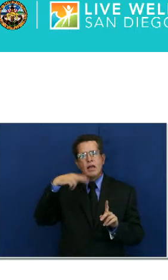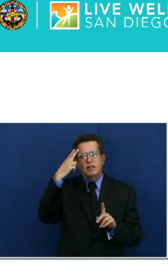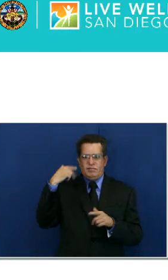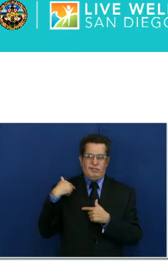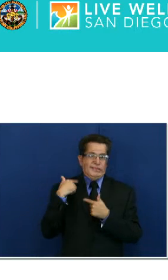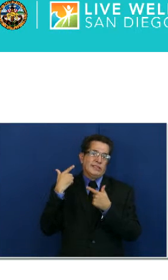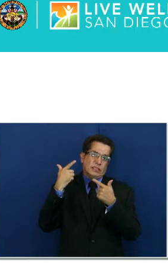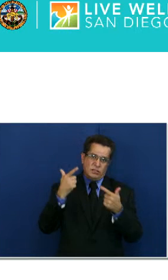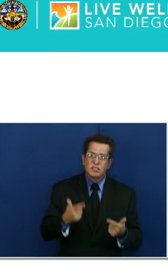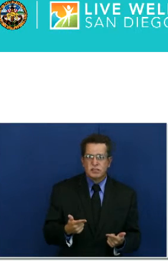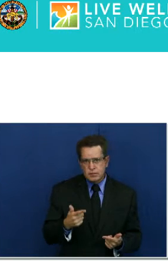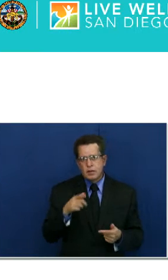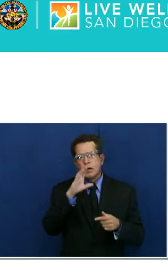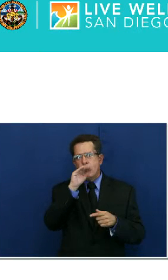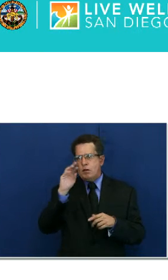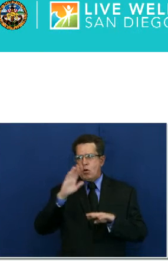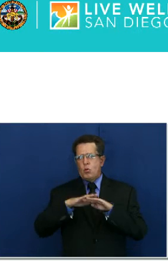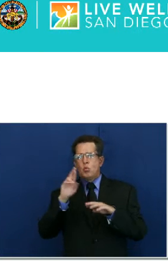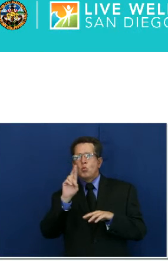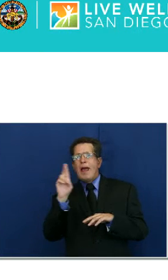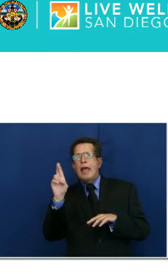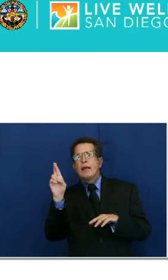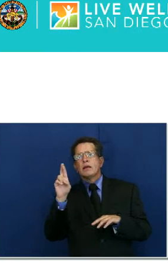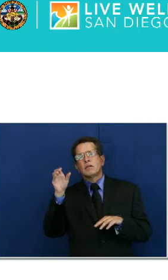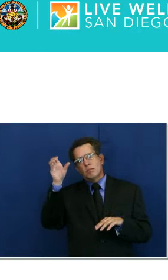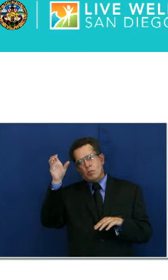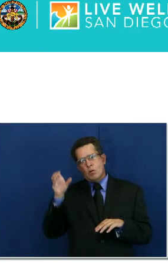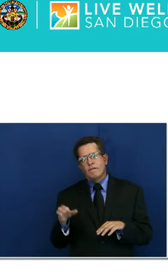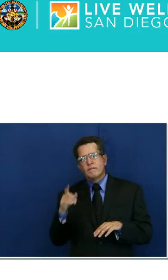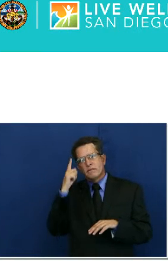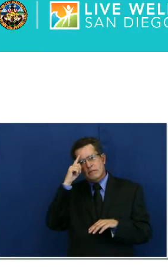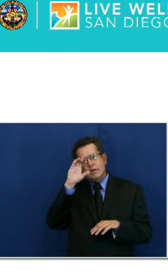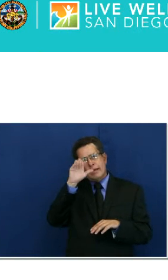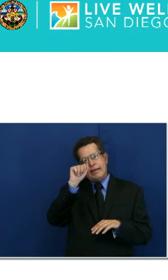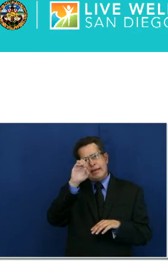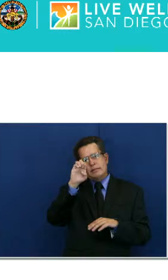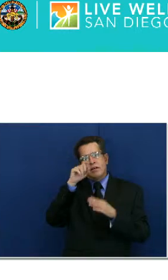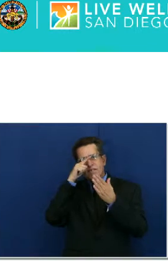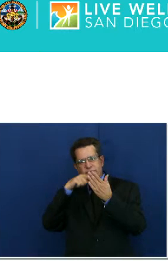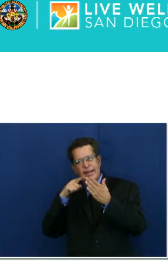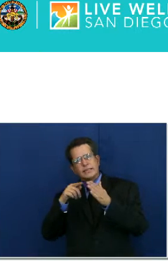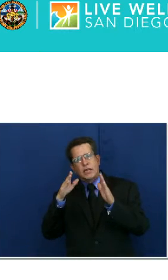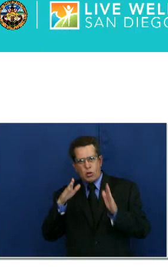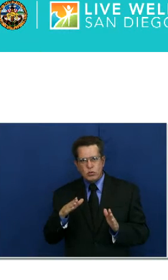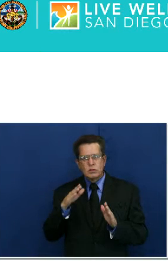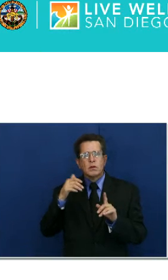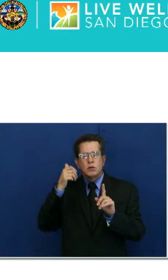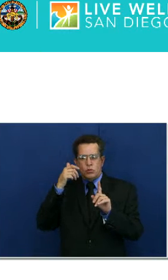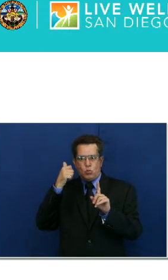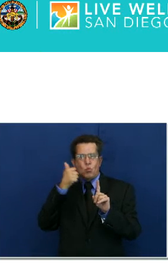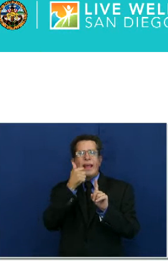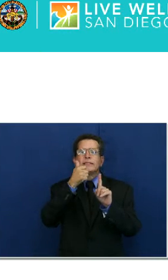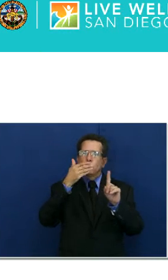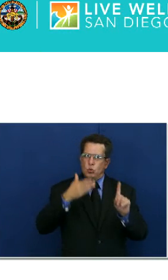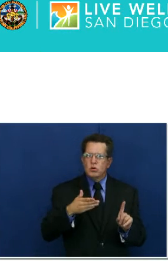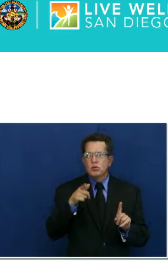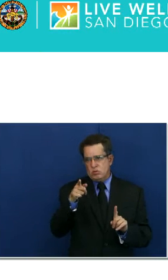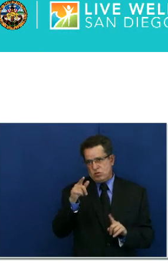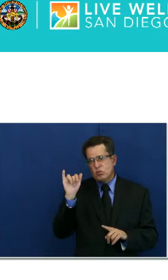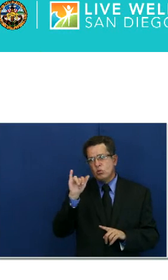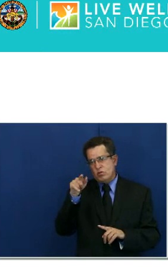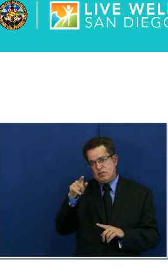of the slide the results for our case investigations and contact tracing, which is